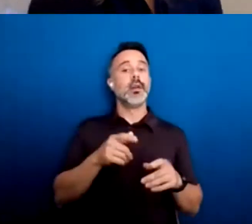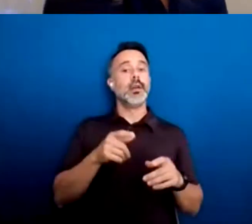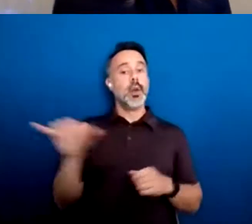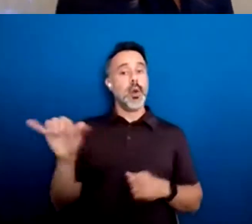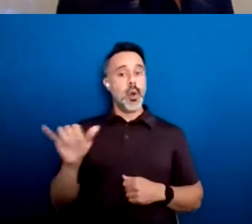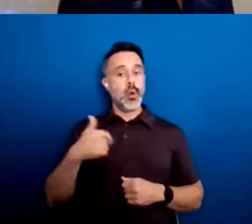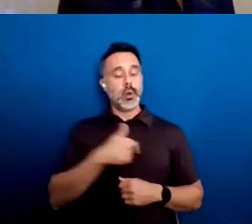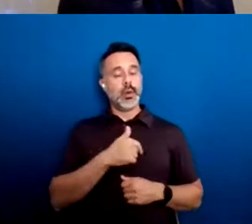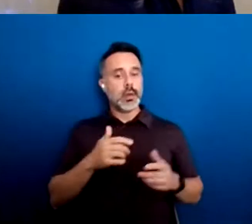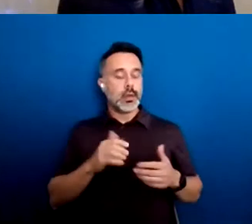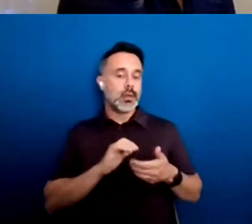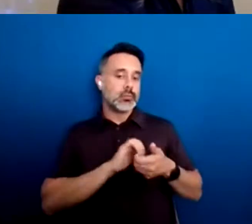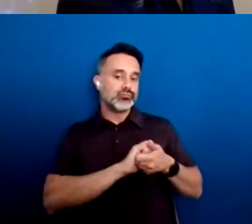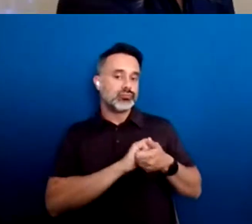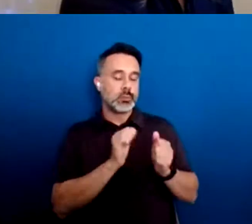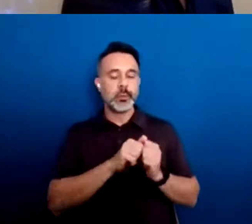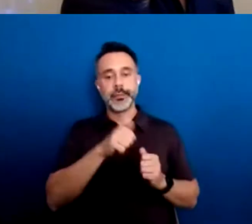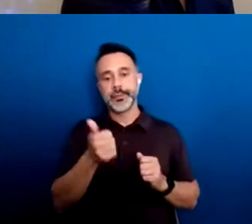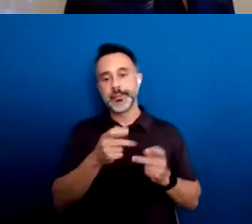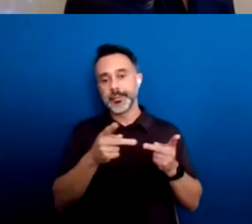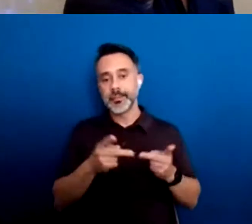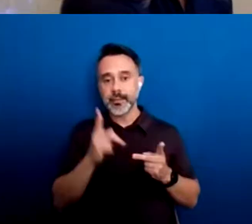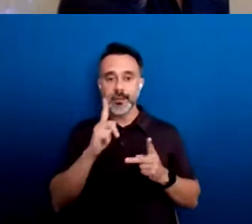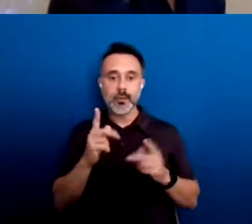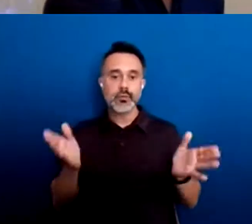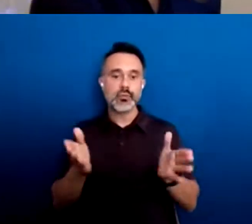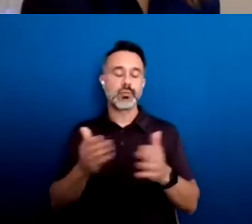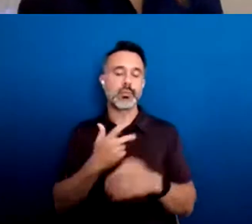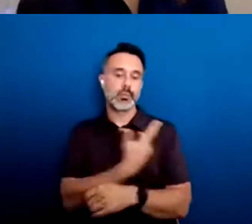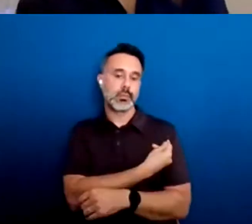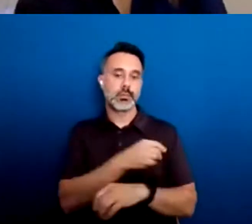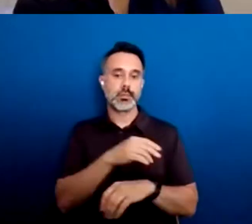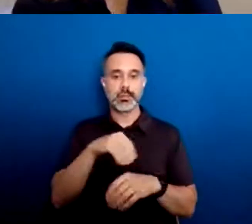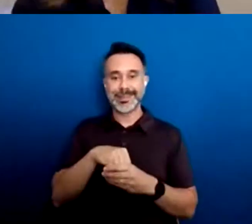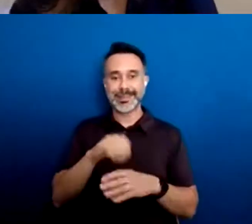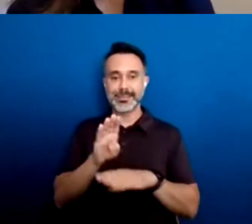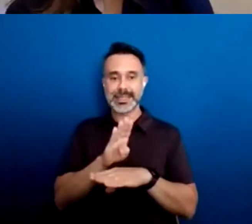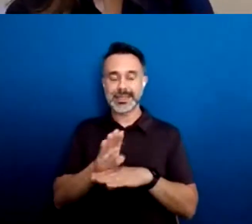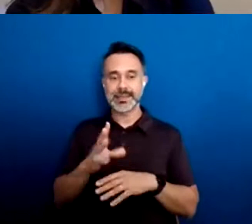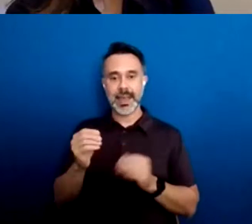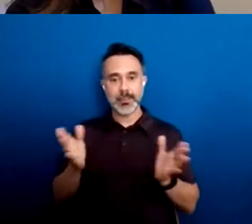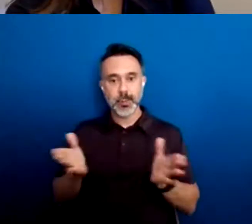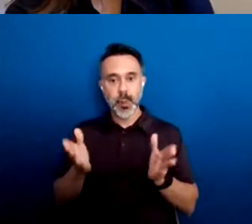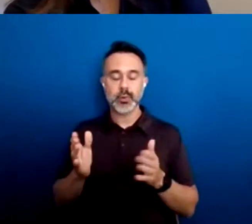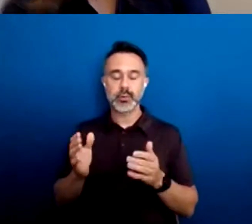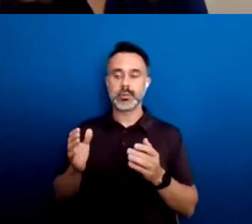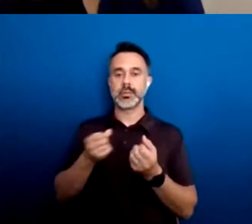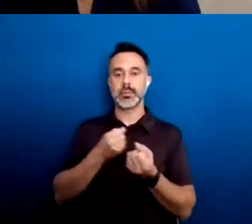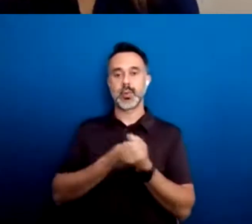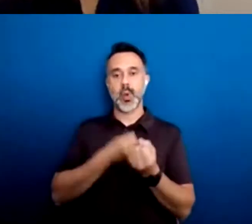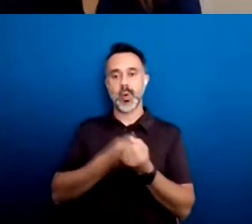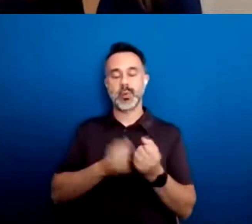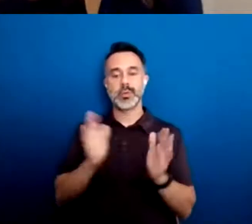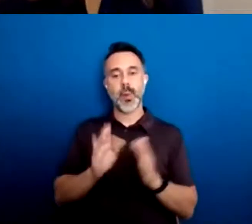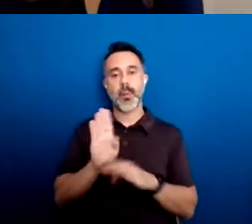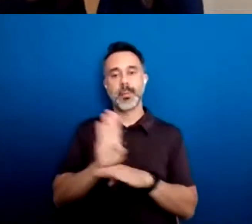trying to promote vaccination in places of business, and also help promote small businesses here in Sacramento County. And we're